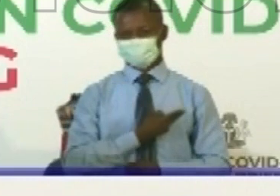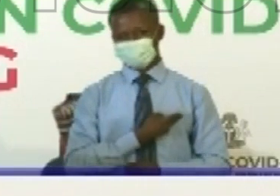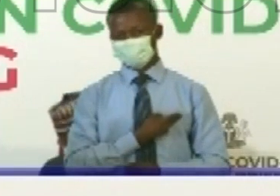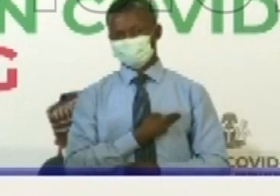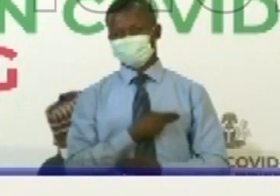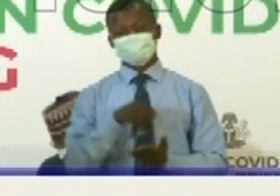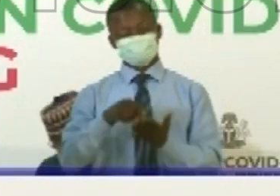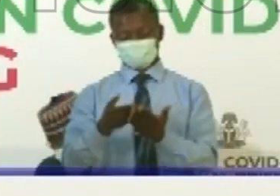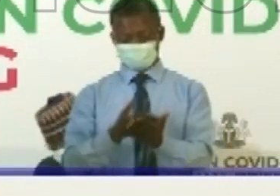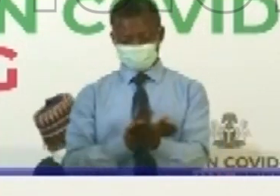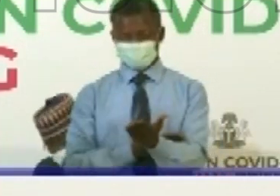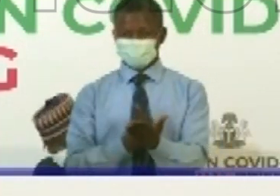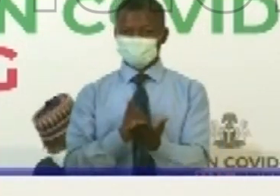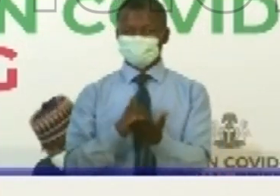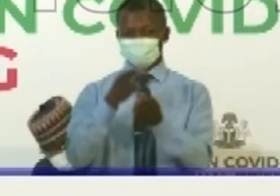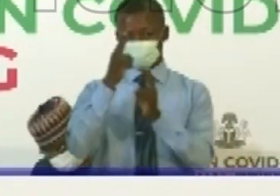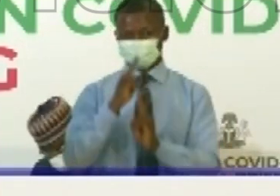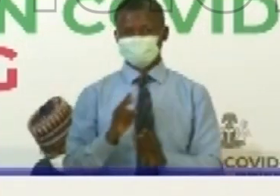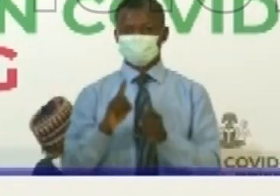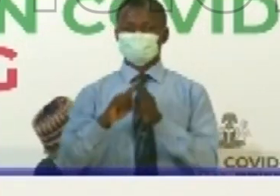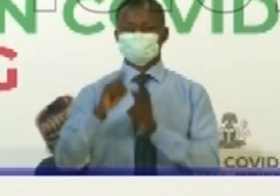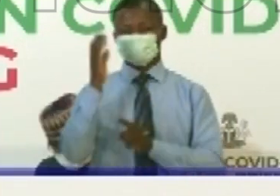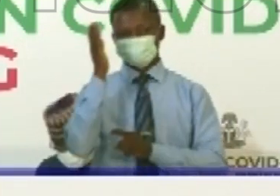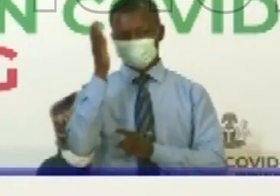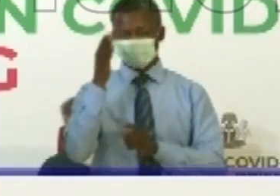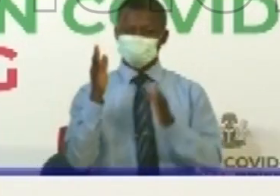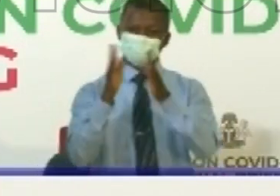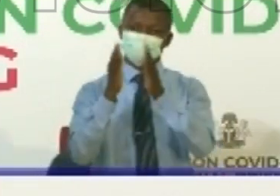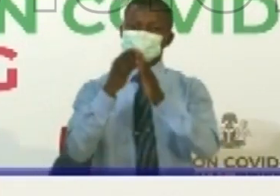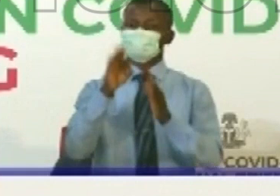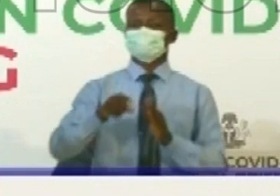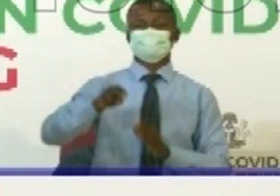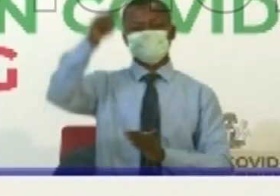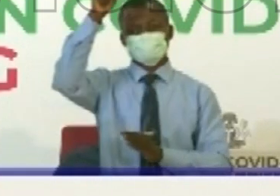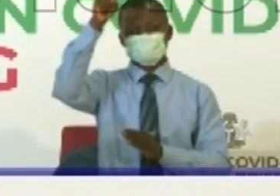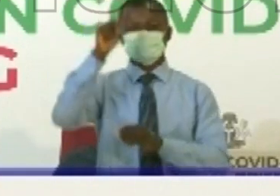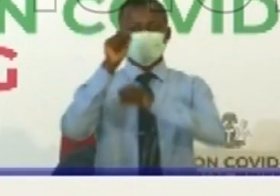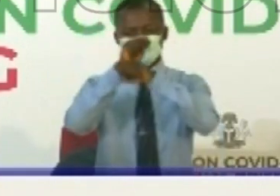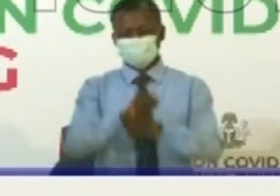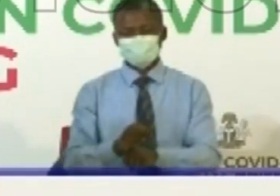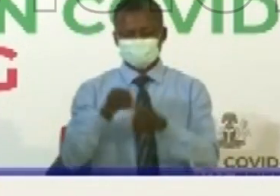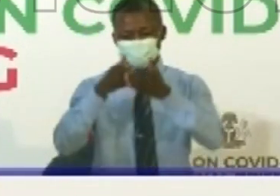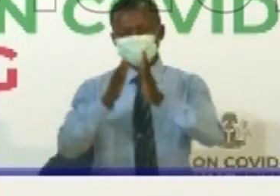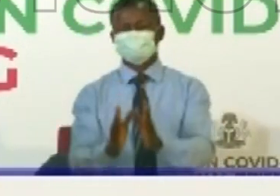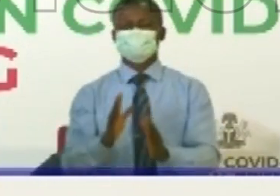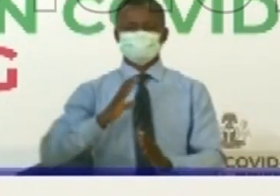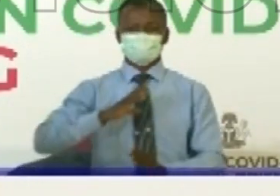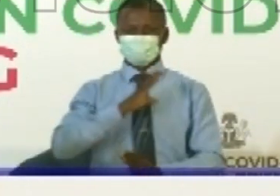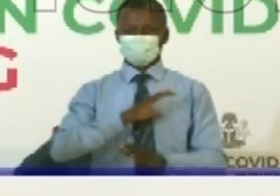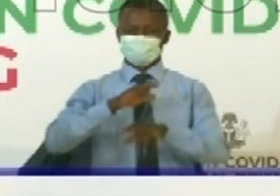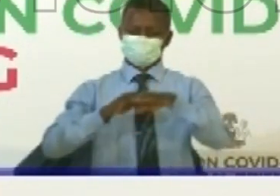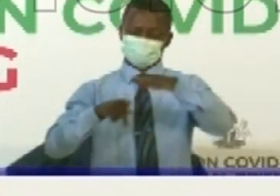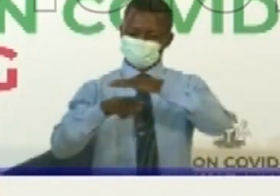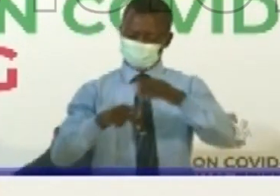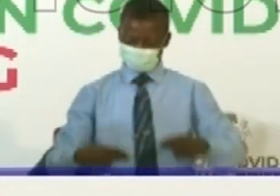This morning, we had the honor of addressing the meeting of the Northern Traditional Leaders Committee on Primary Healthcare